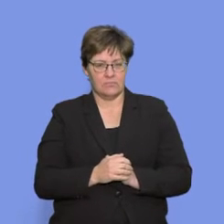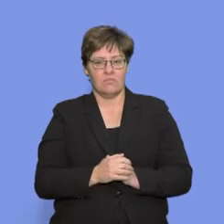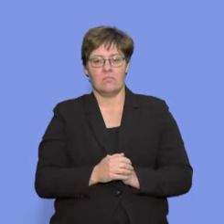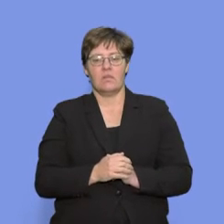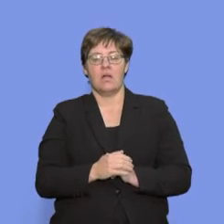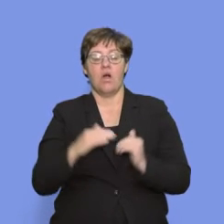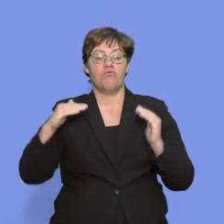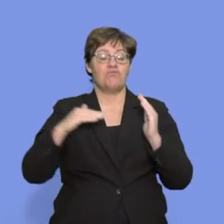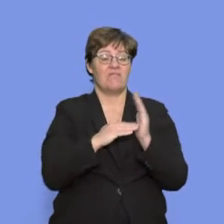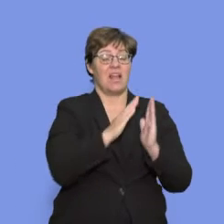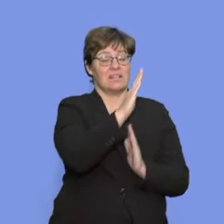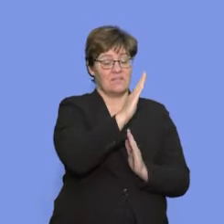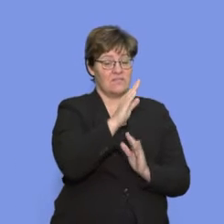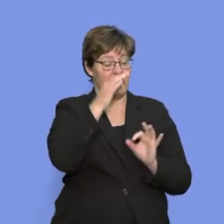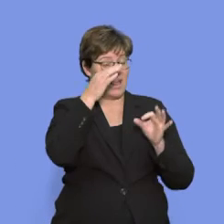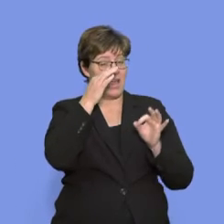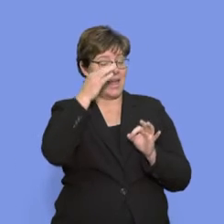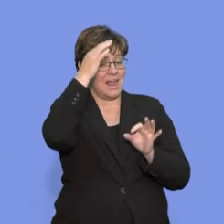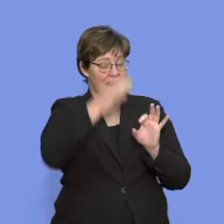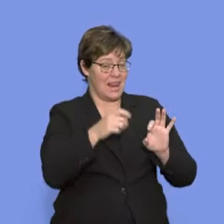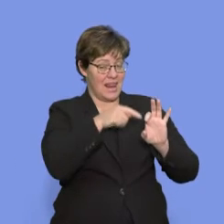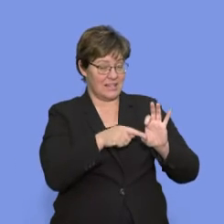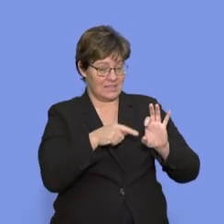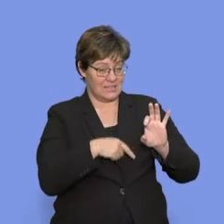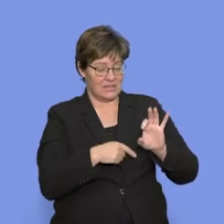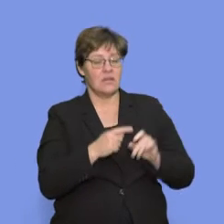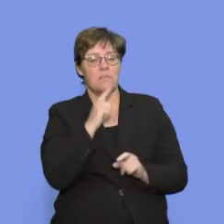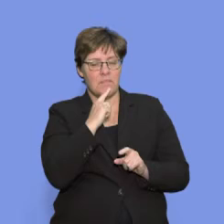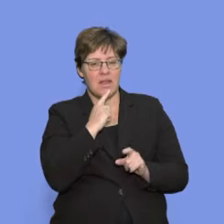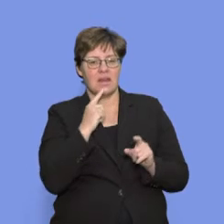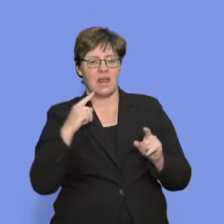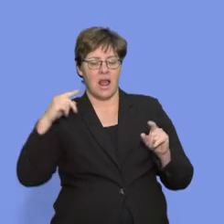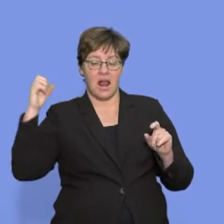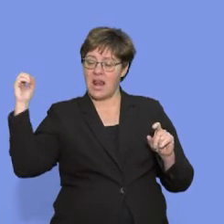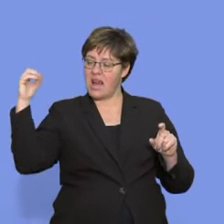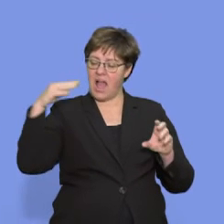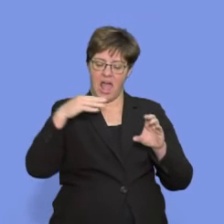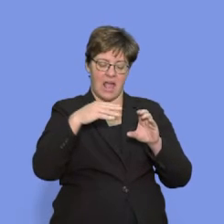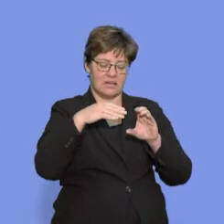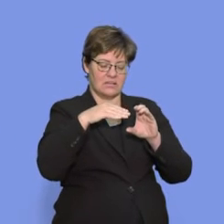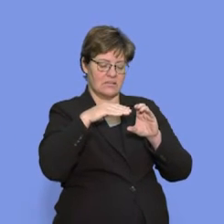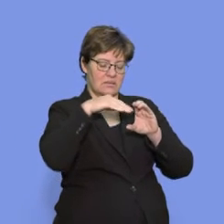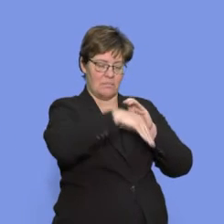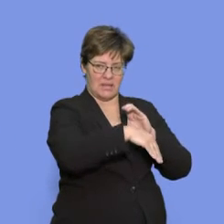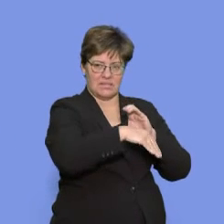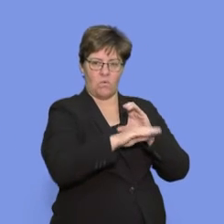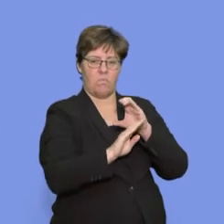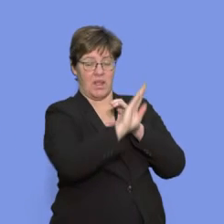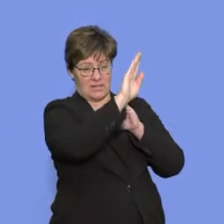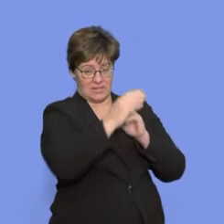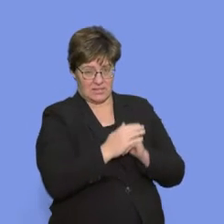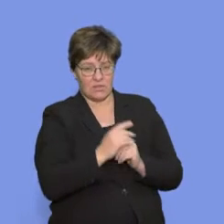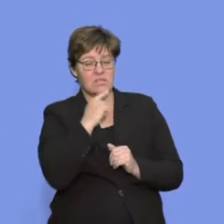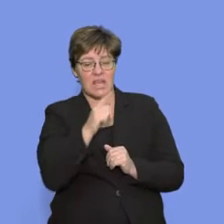refractive power of lenses, that is to do with the bending of light. Right, like I said, we don't talk about bending of light, we talk